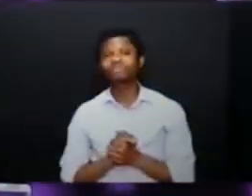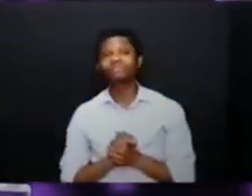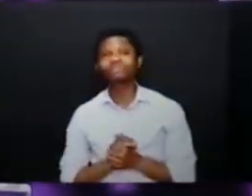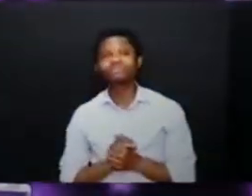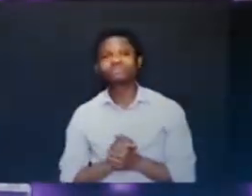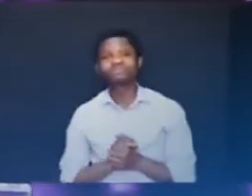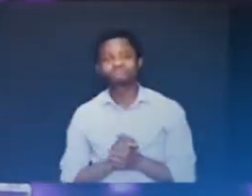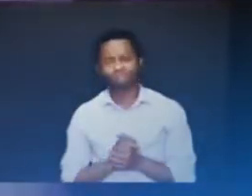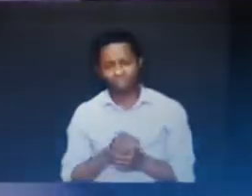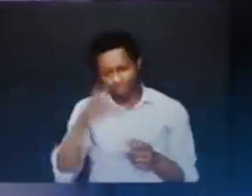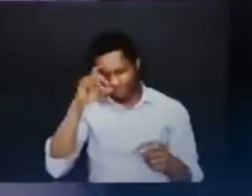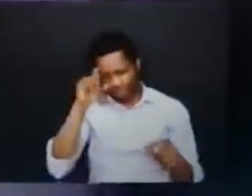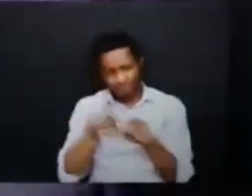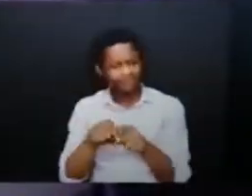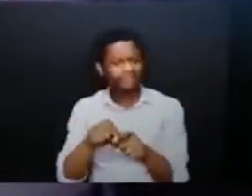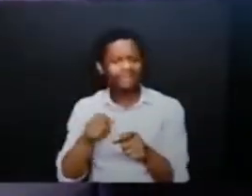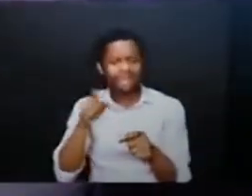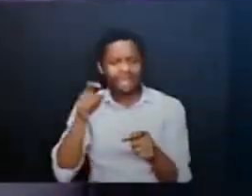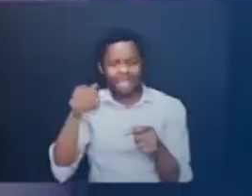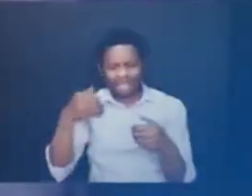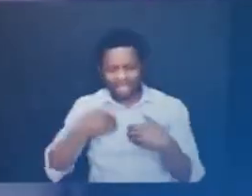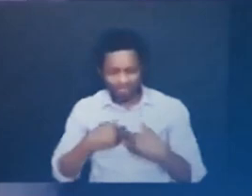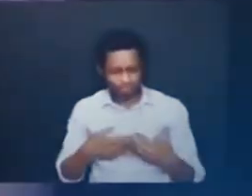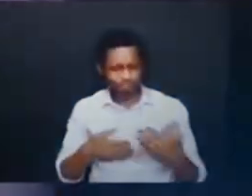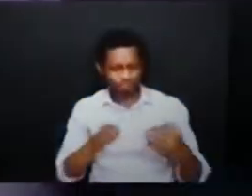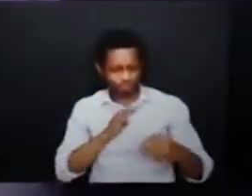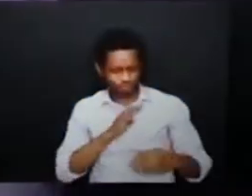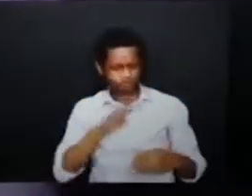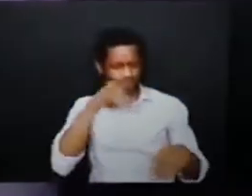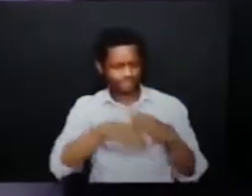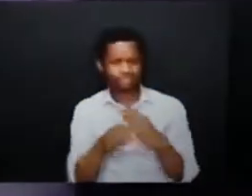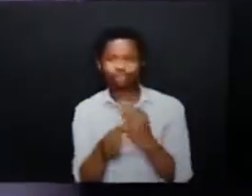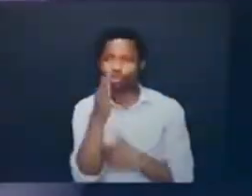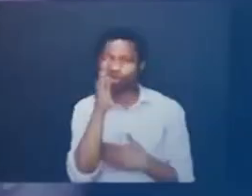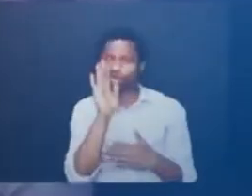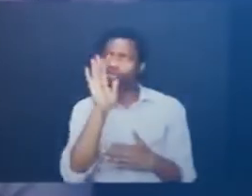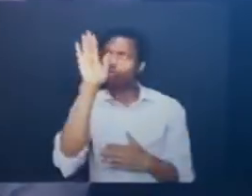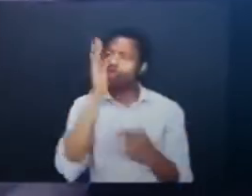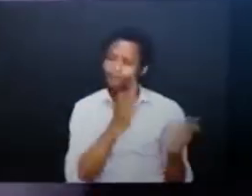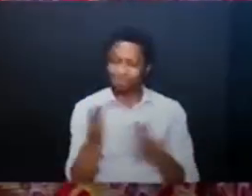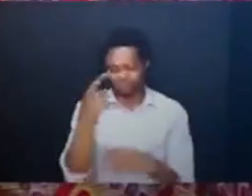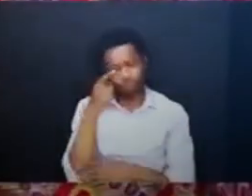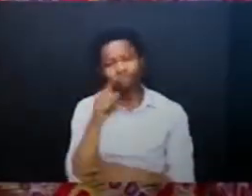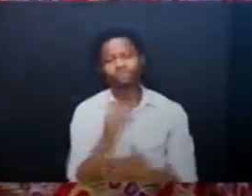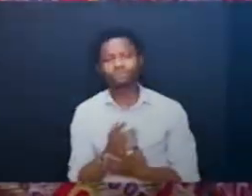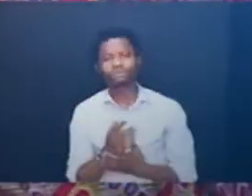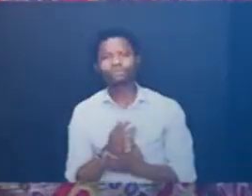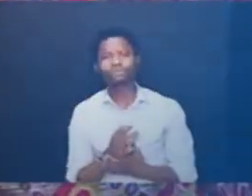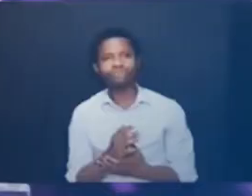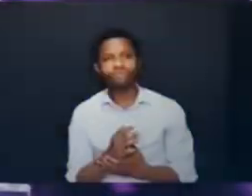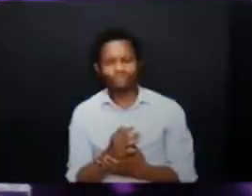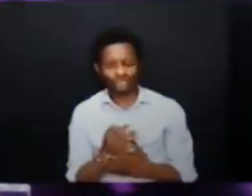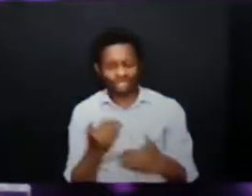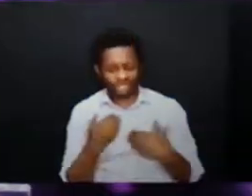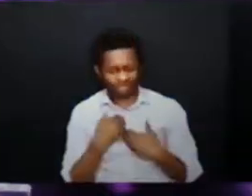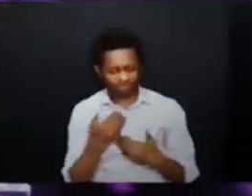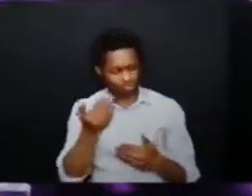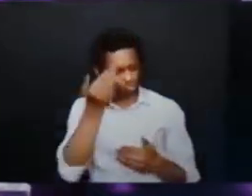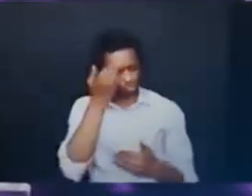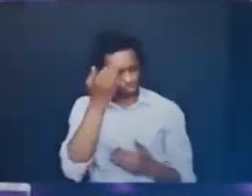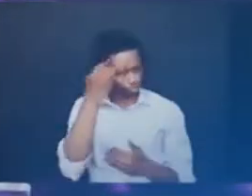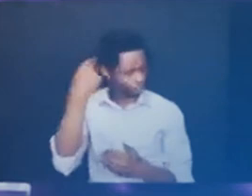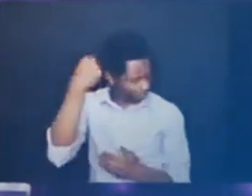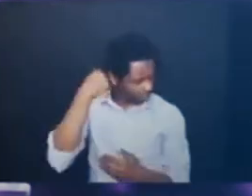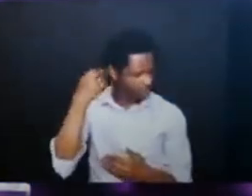Now brothers, have confidence in the plans of God. Adofunu mo onyame se se owa demaye no ye nyagre se mu ewo mu. Have that consciousness.